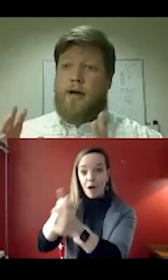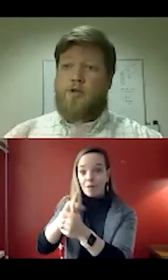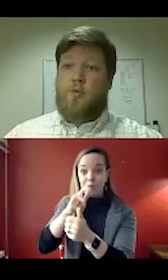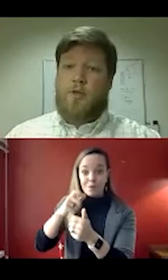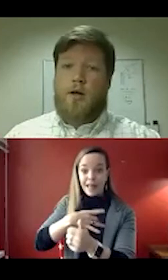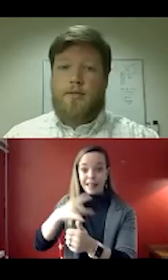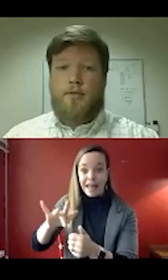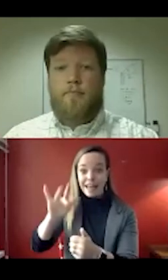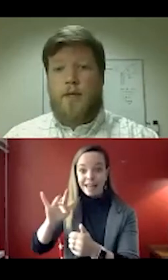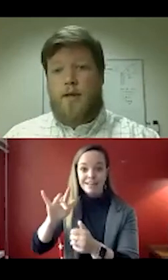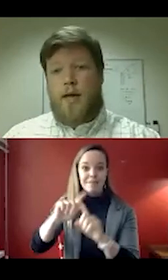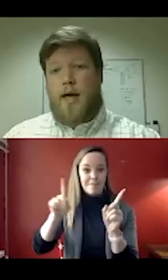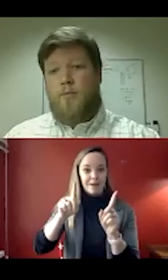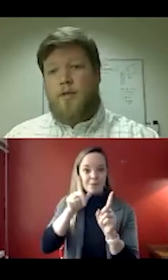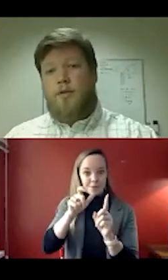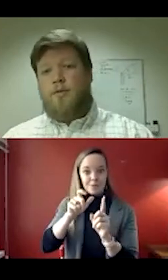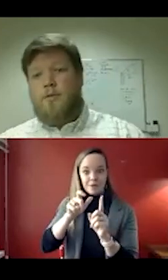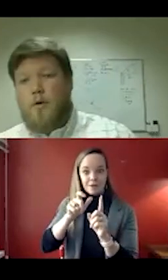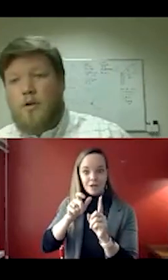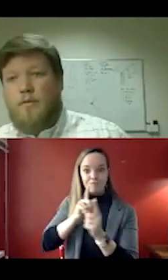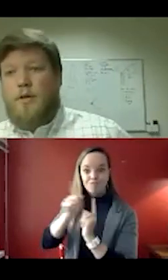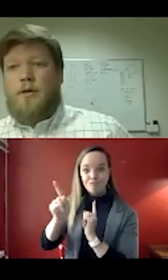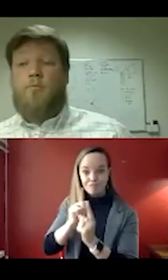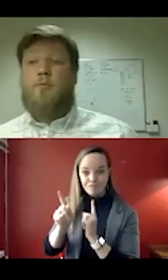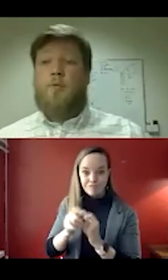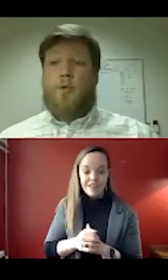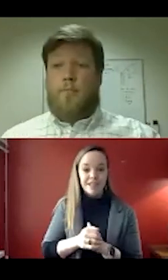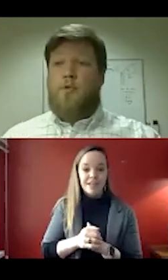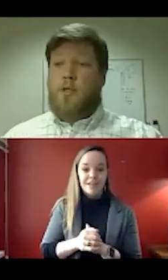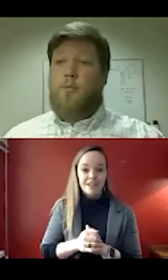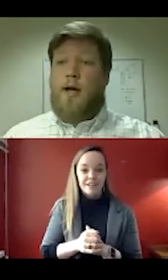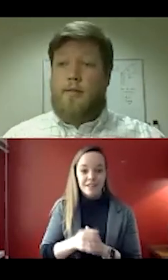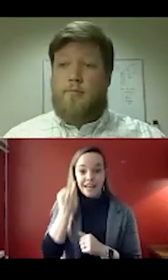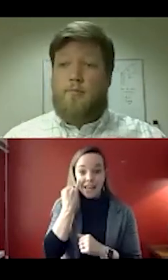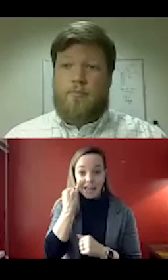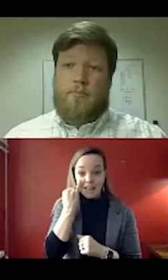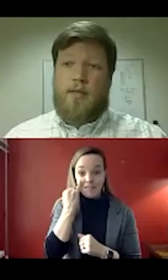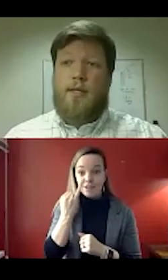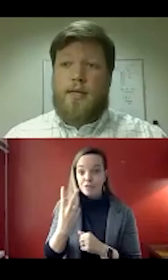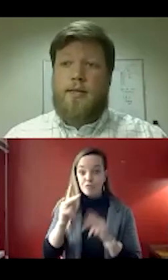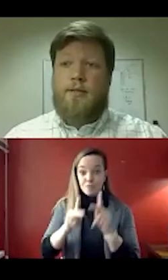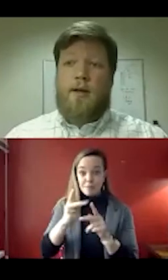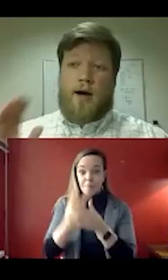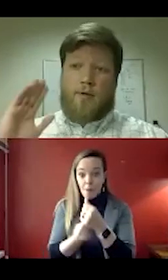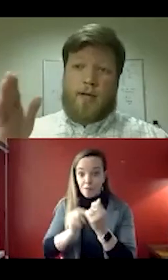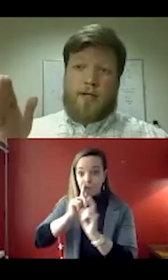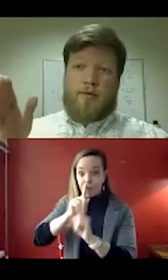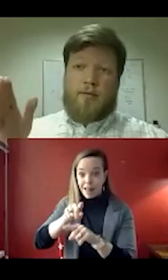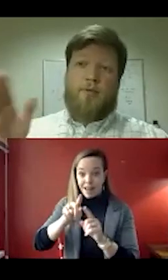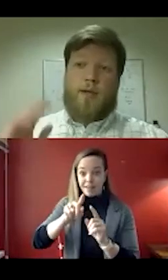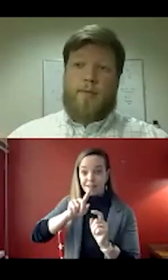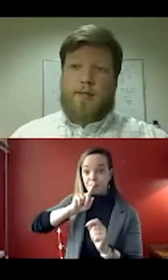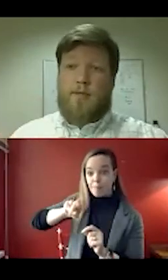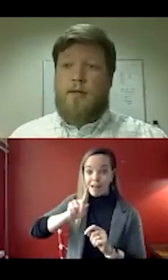they're actually talking to. And we can use all of and when 2 people are mutually replied, then in this case, I reply to you,